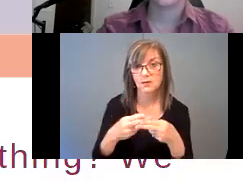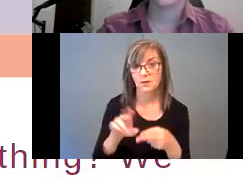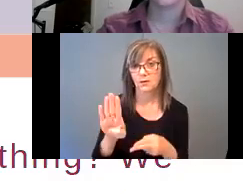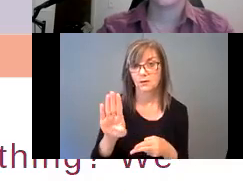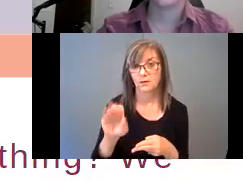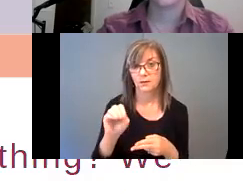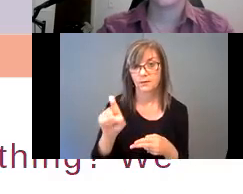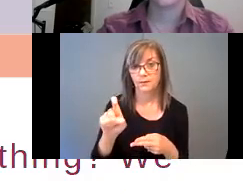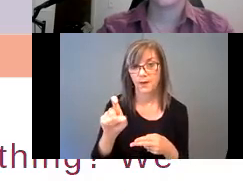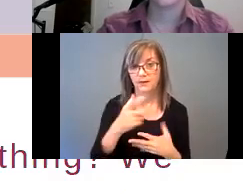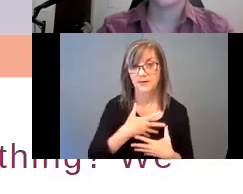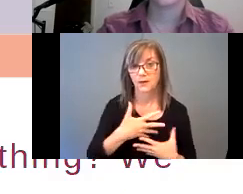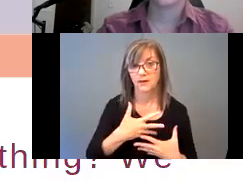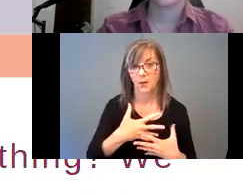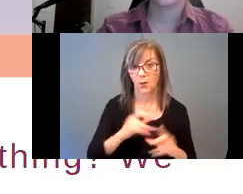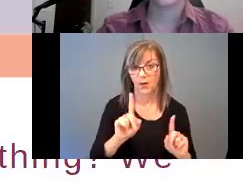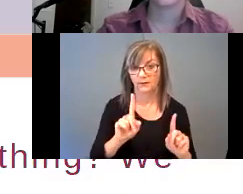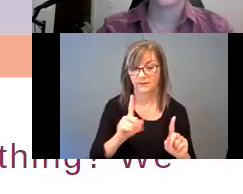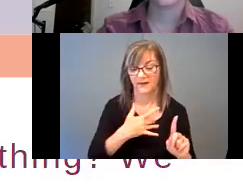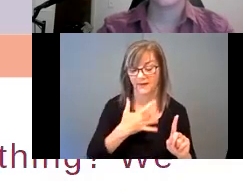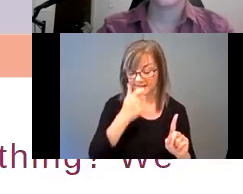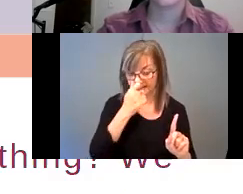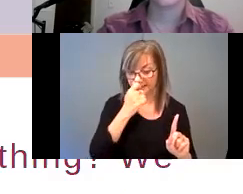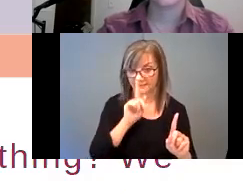Sorry, I felt like I was going to sneeze.